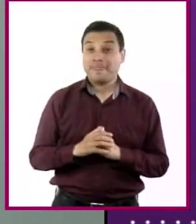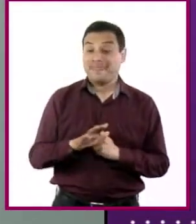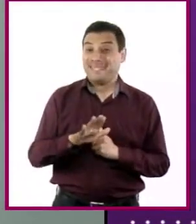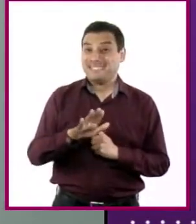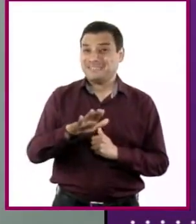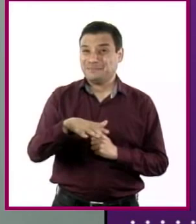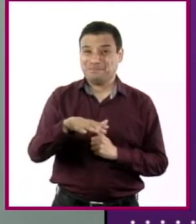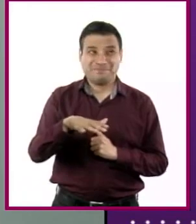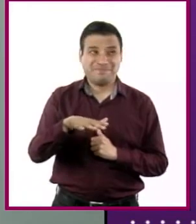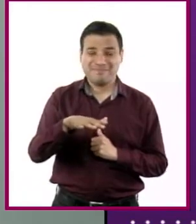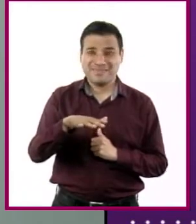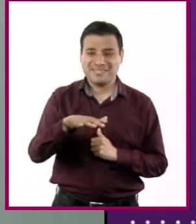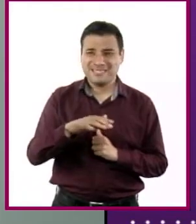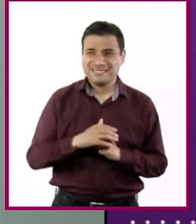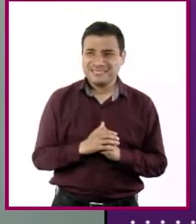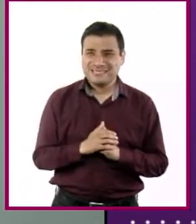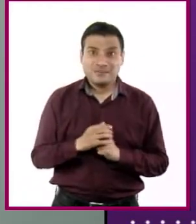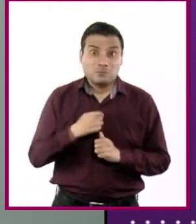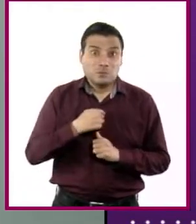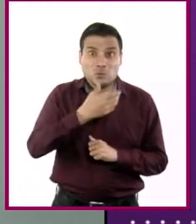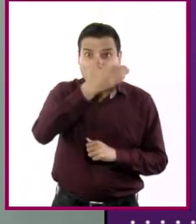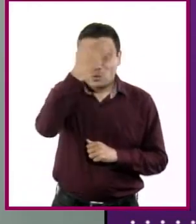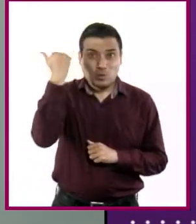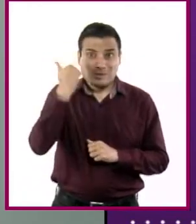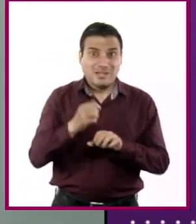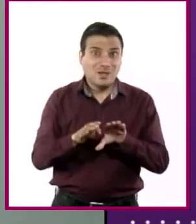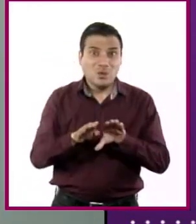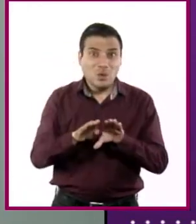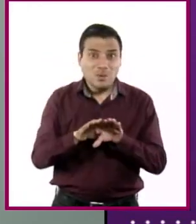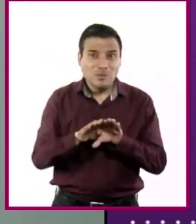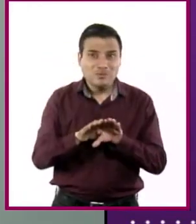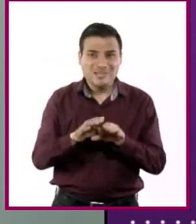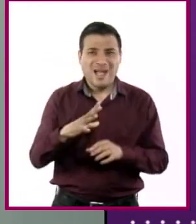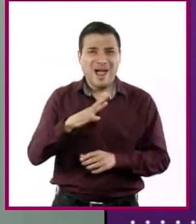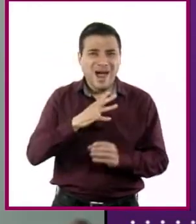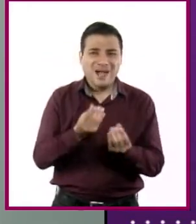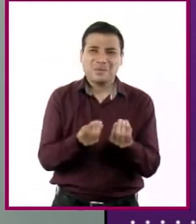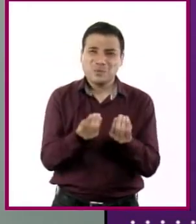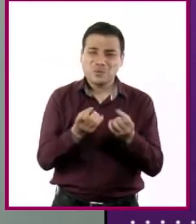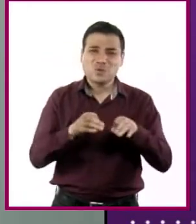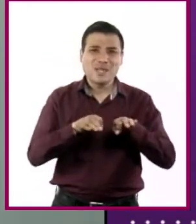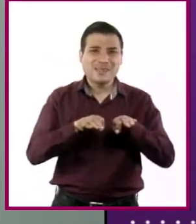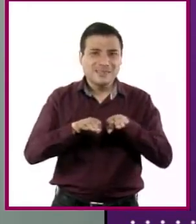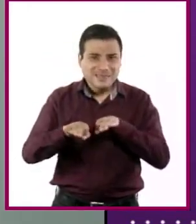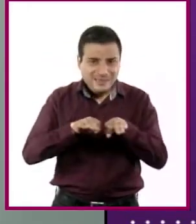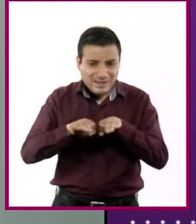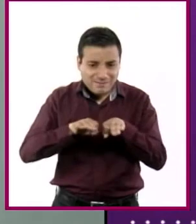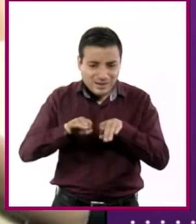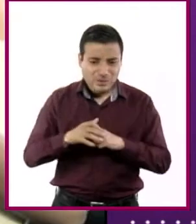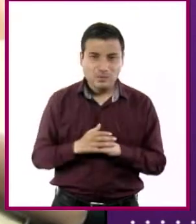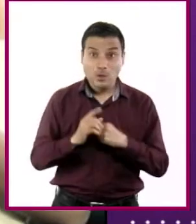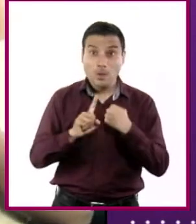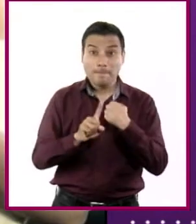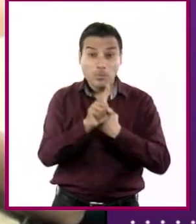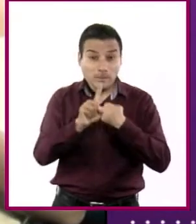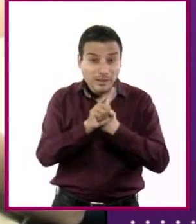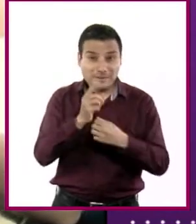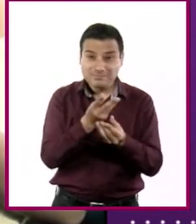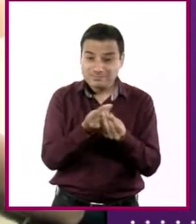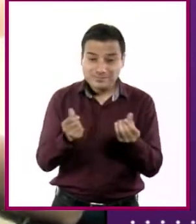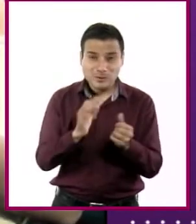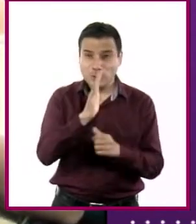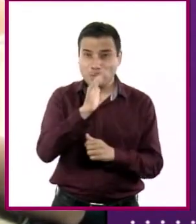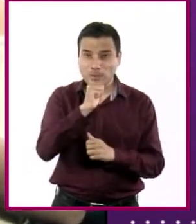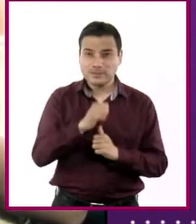Gossip, I don't know what to do. We have a lot of open cases, and we can't solve any. Oh, my